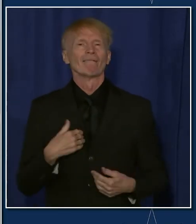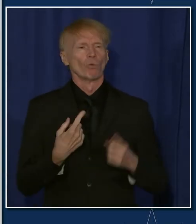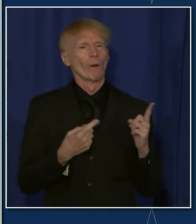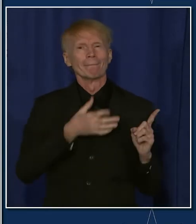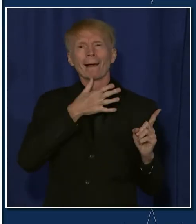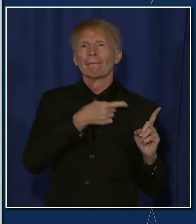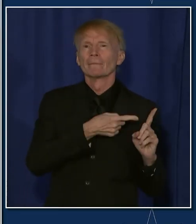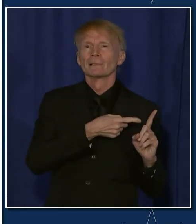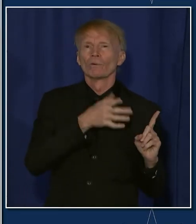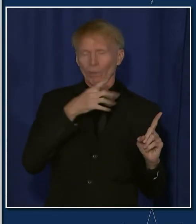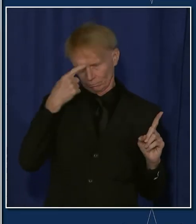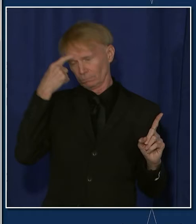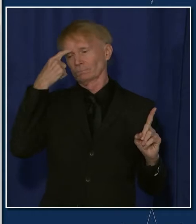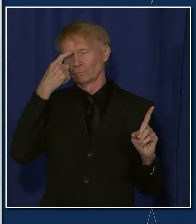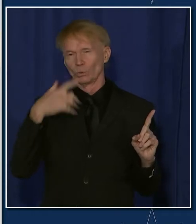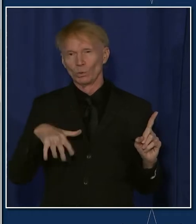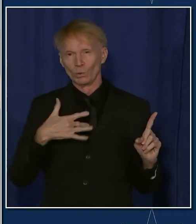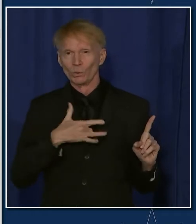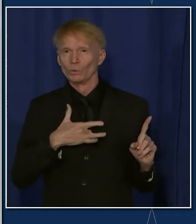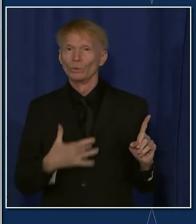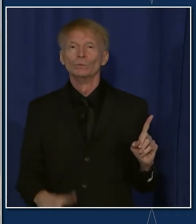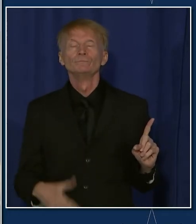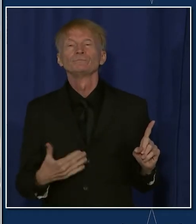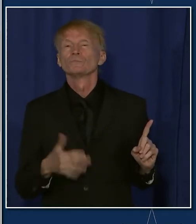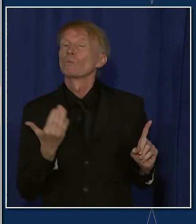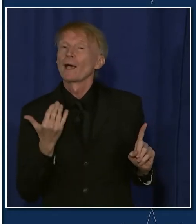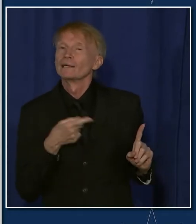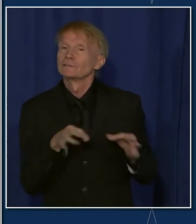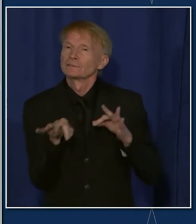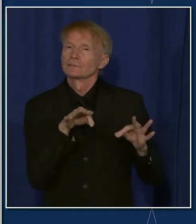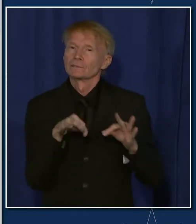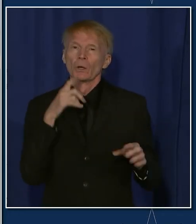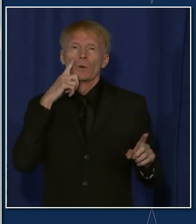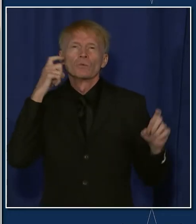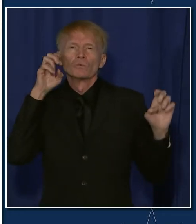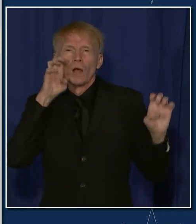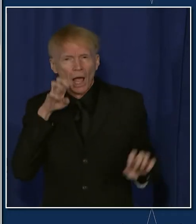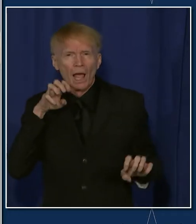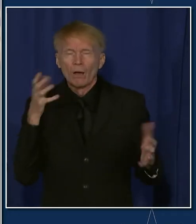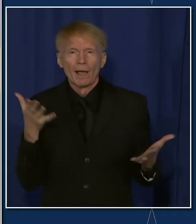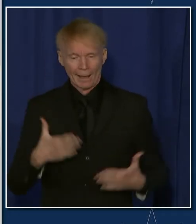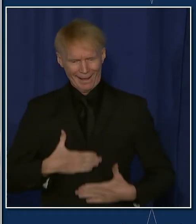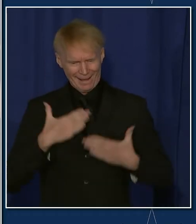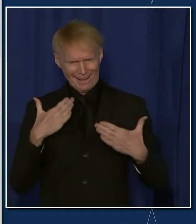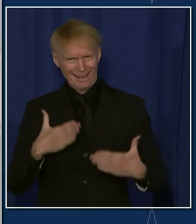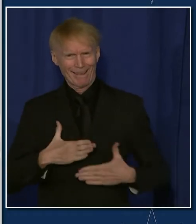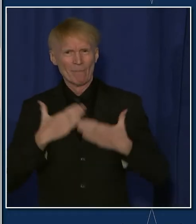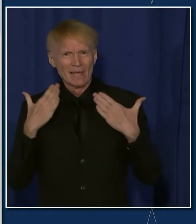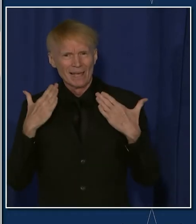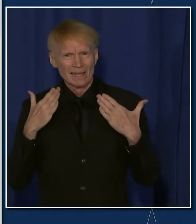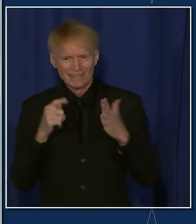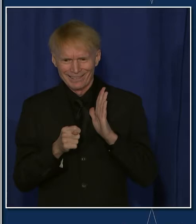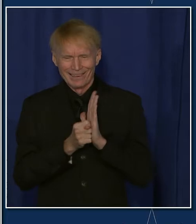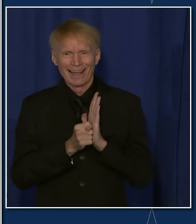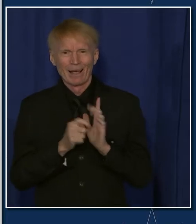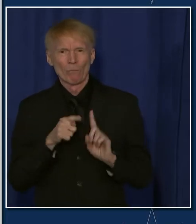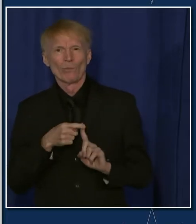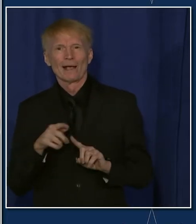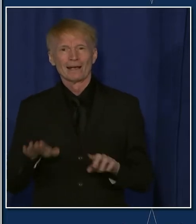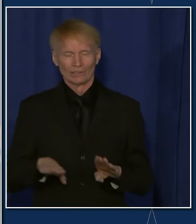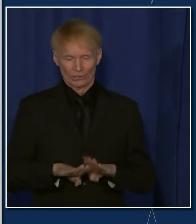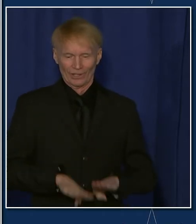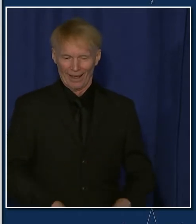will always remain in my mind and my heart because she cried tears of happiness when her child got his